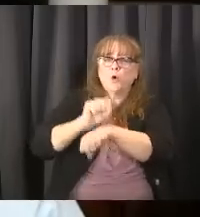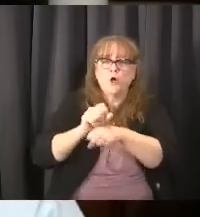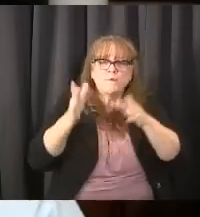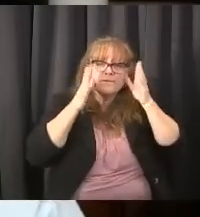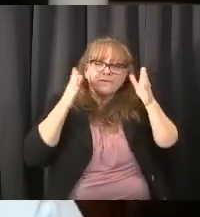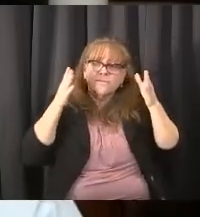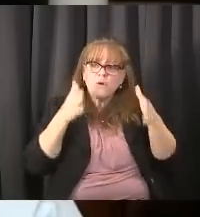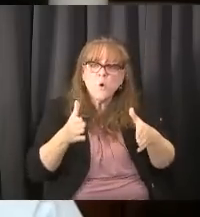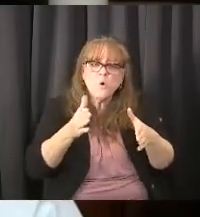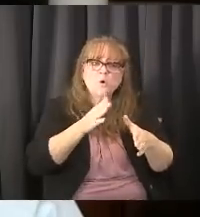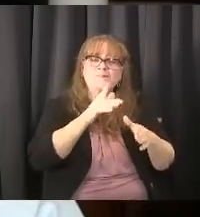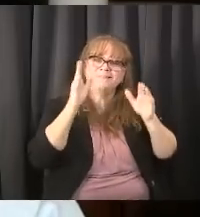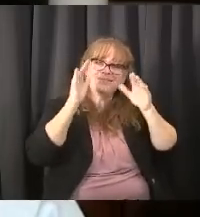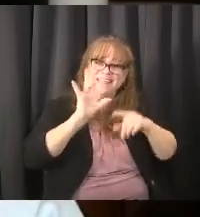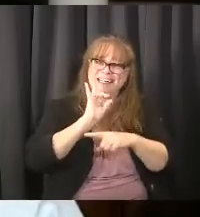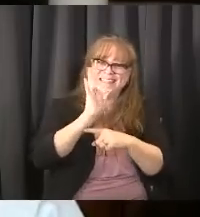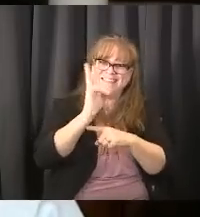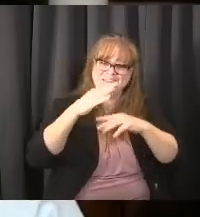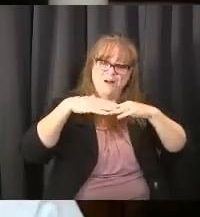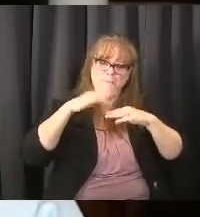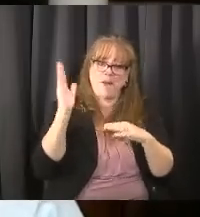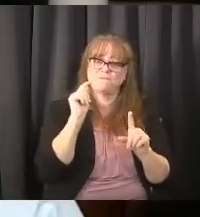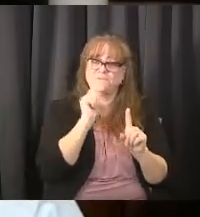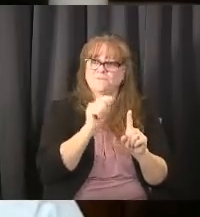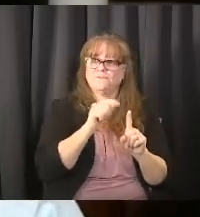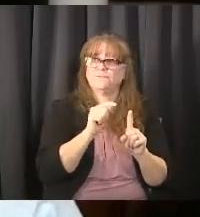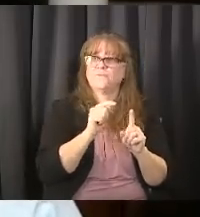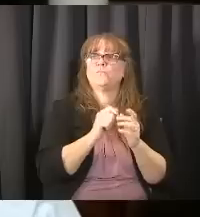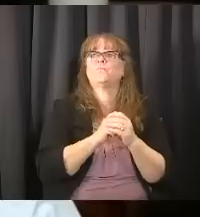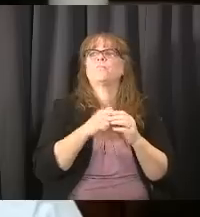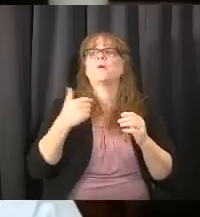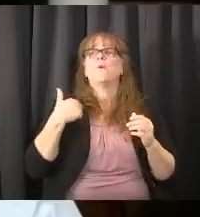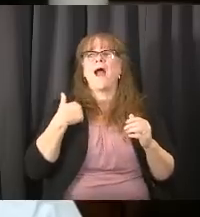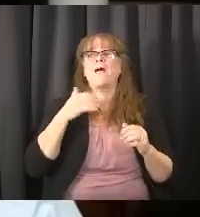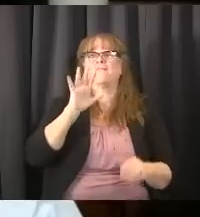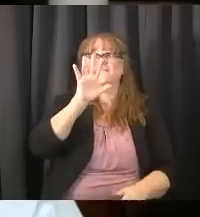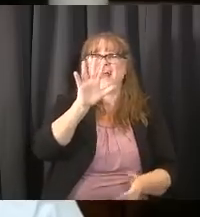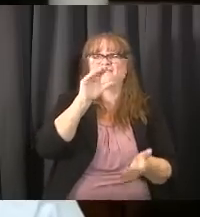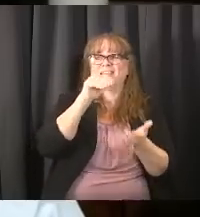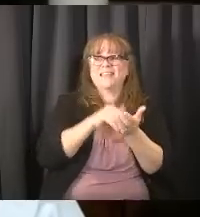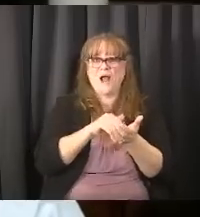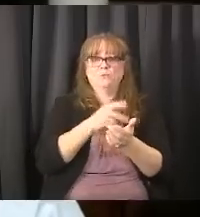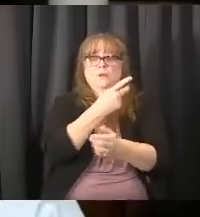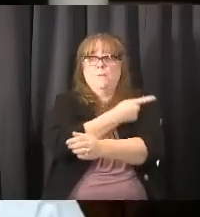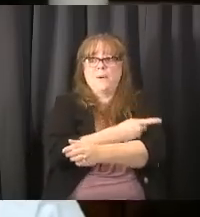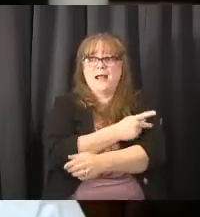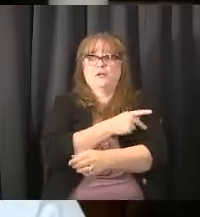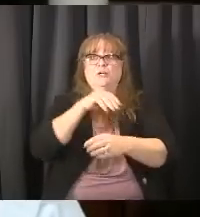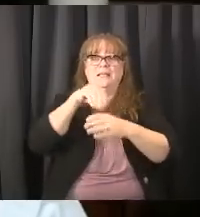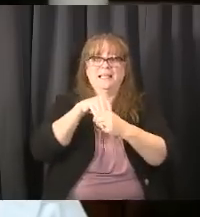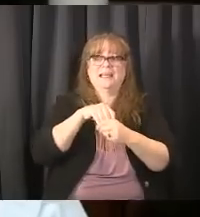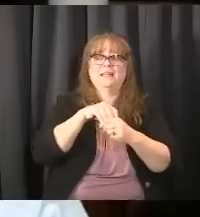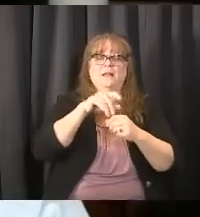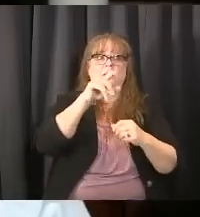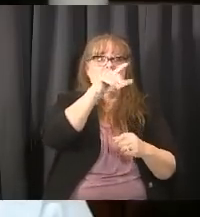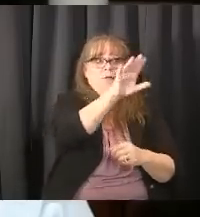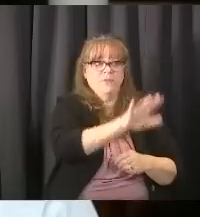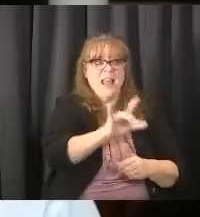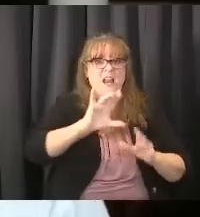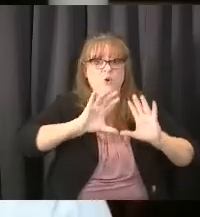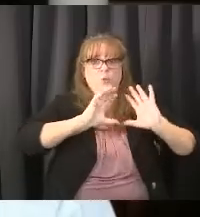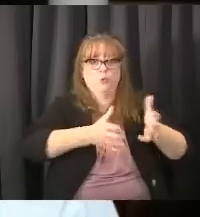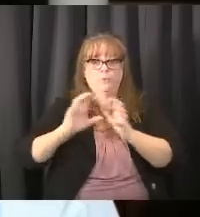have 5,000 patients that are in that category. We're working with other local agencies, letting